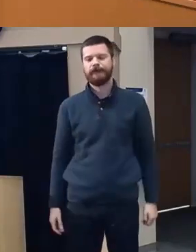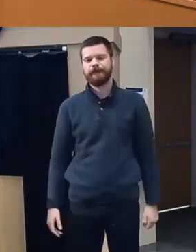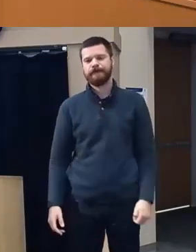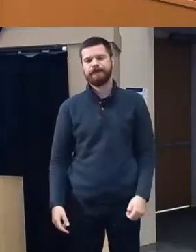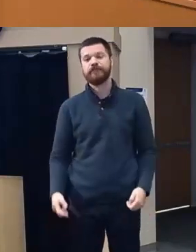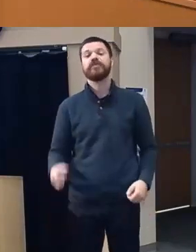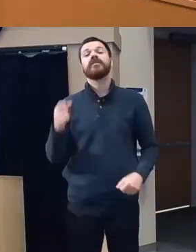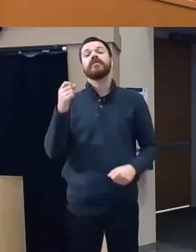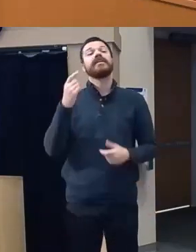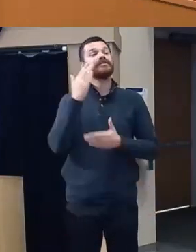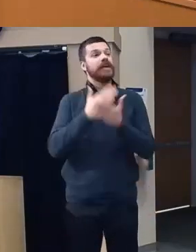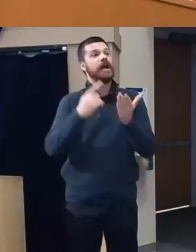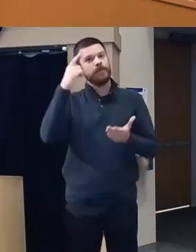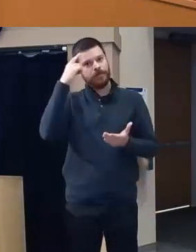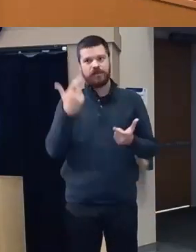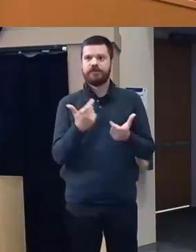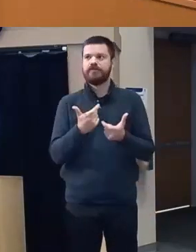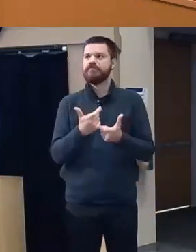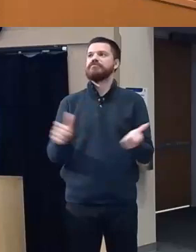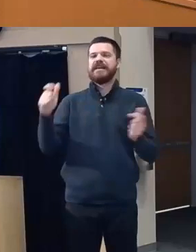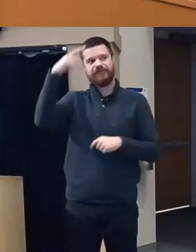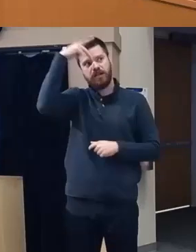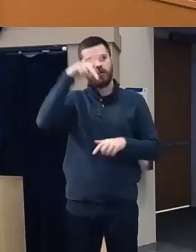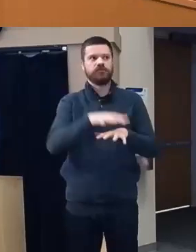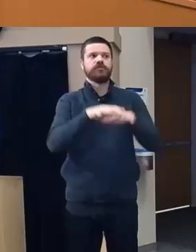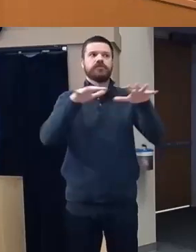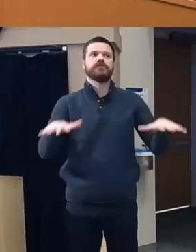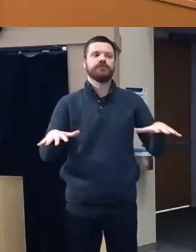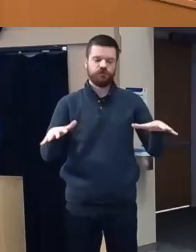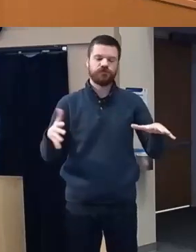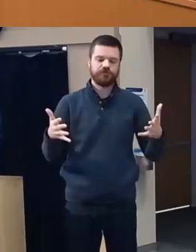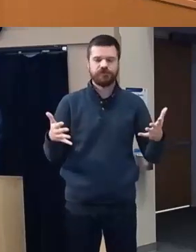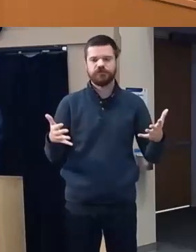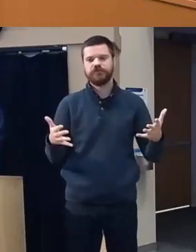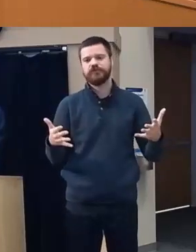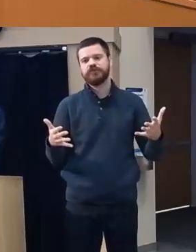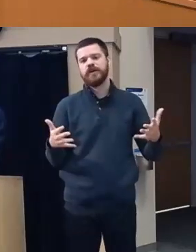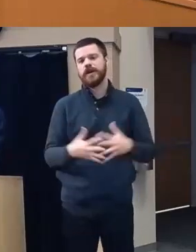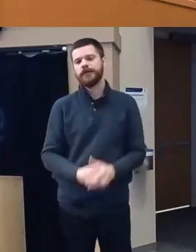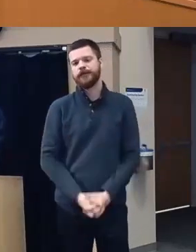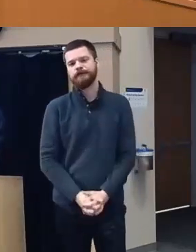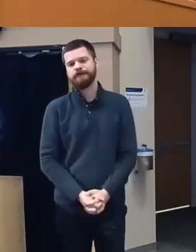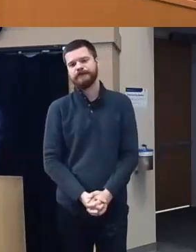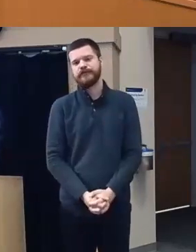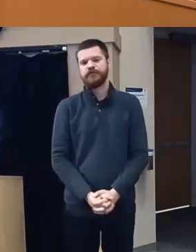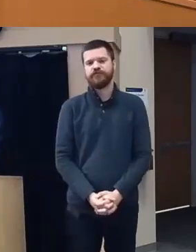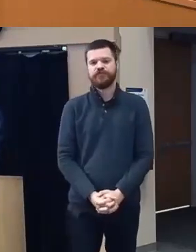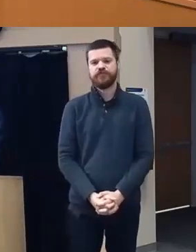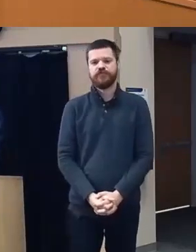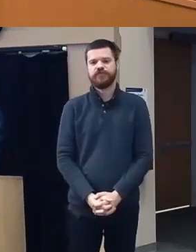major philosophical difference between the two, including the